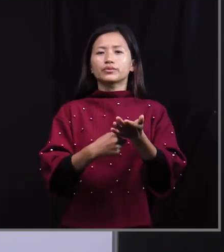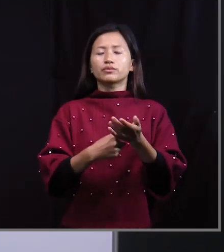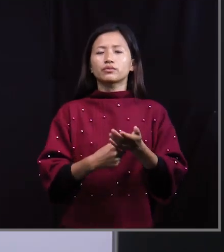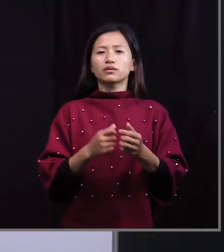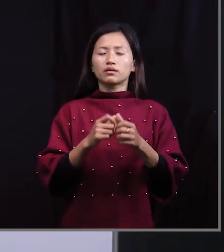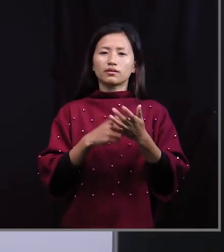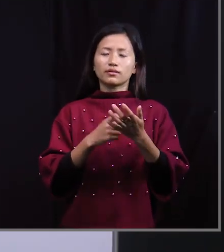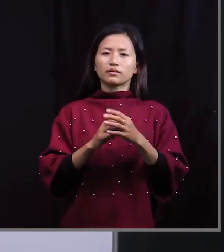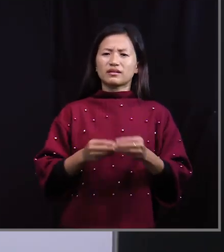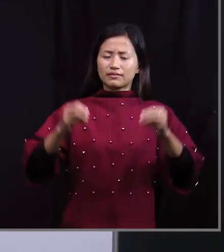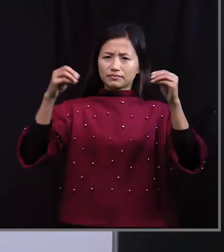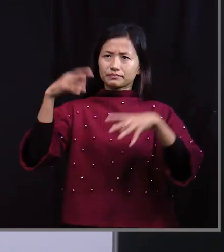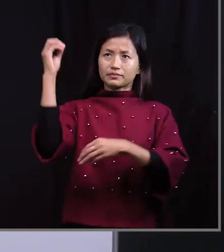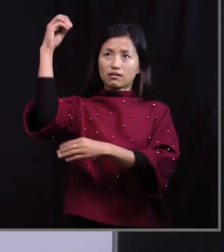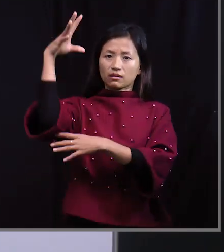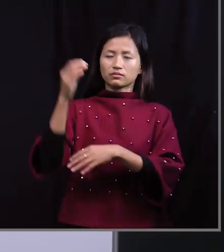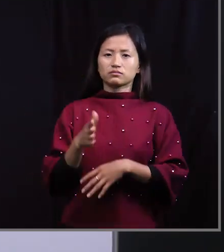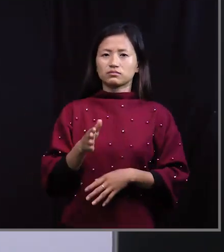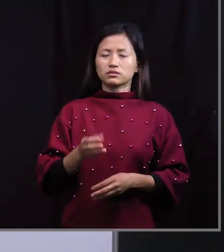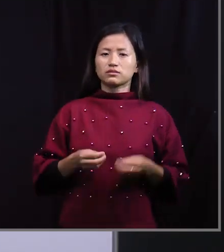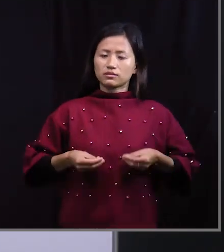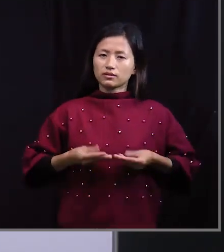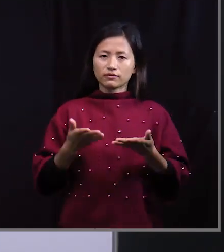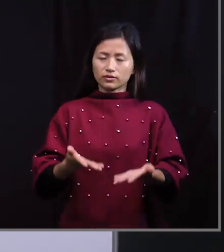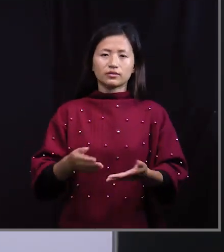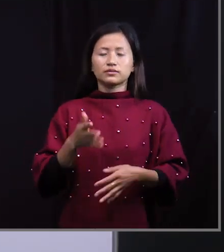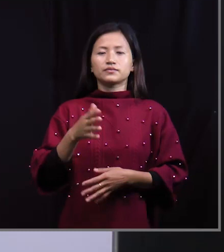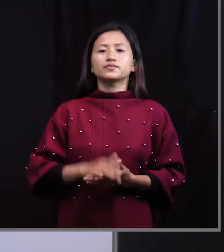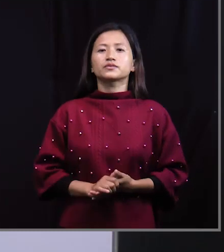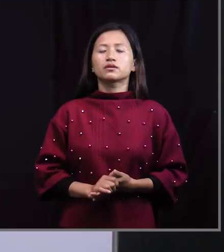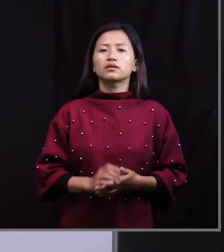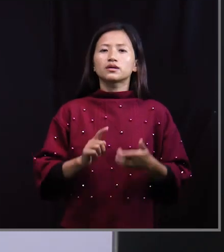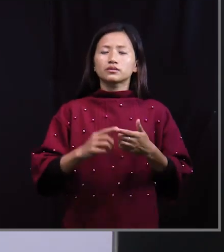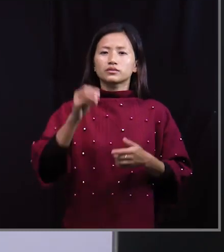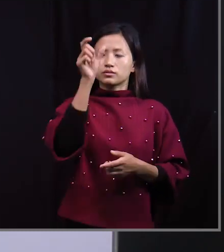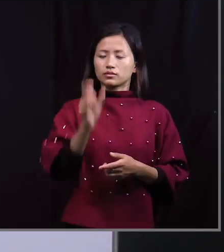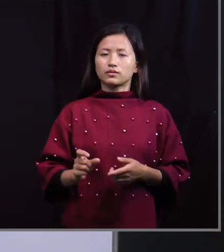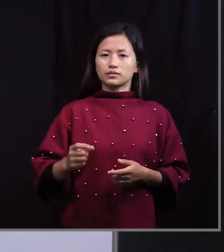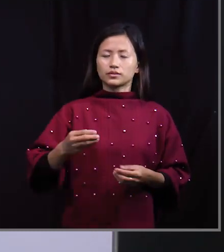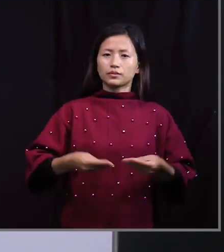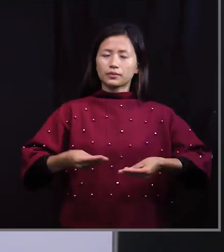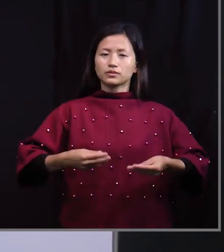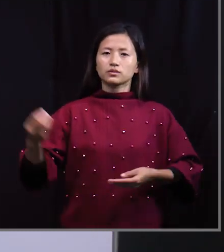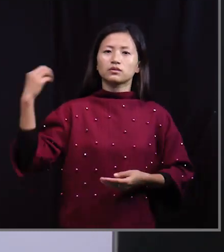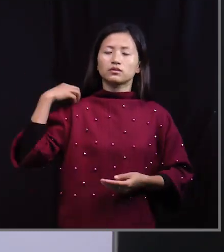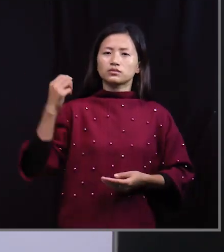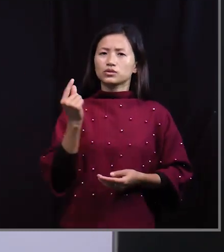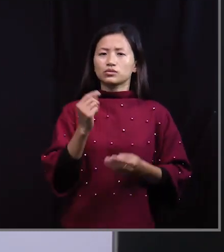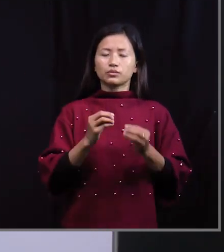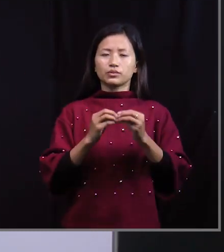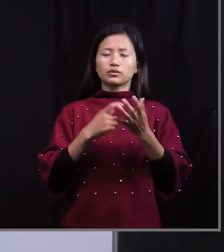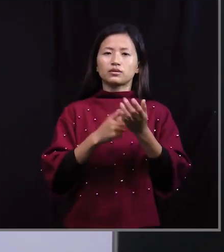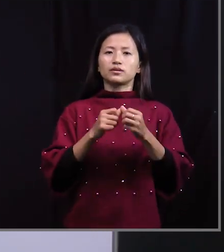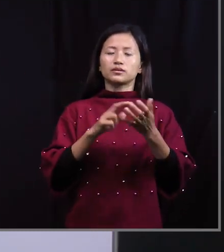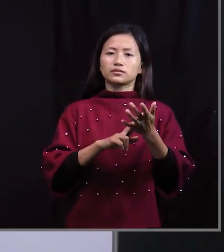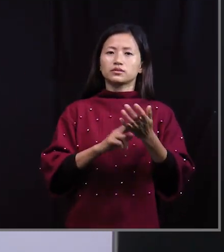even electricity is not available. You should build your enterprise in a metropolitan cities or in an urban area. So it is